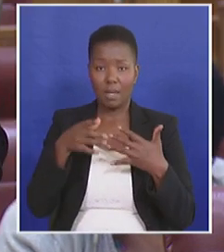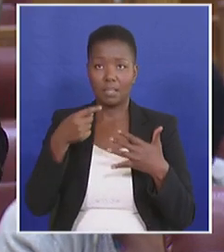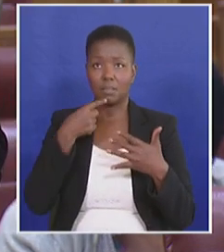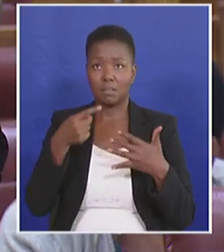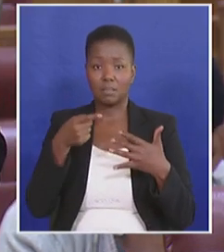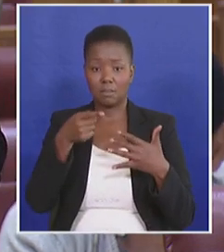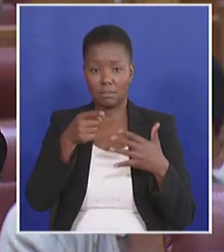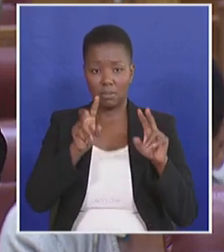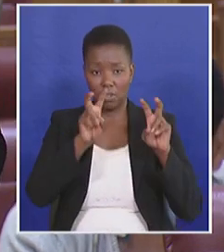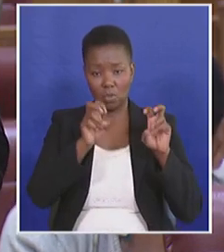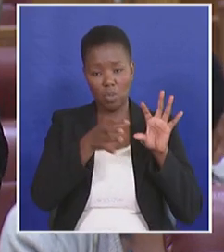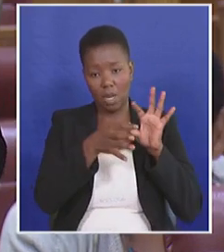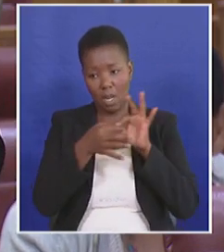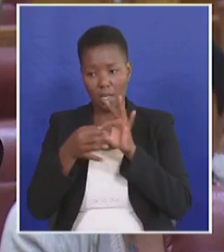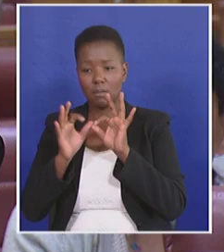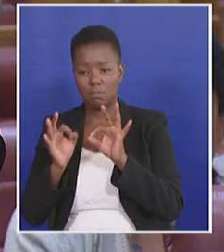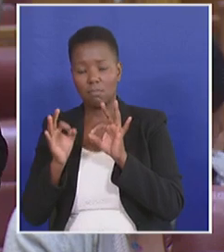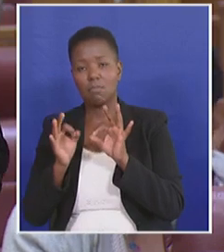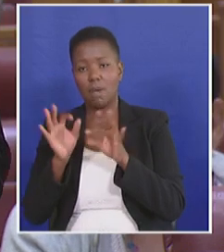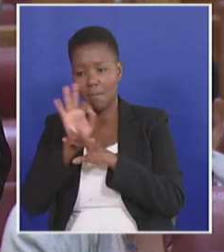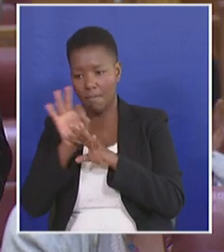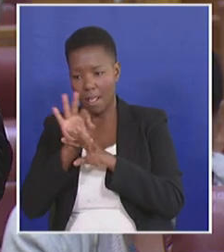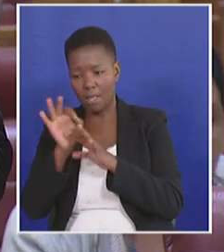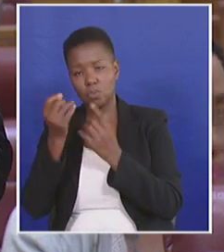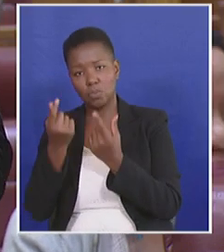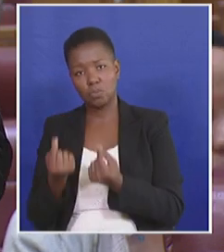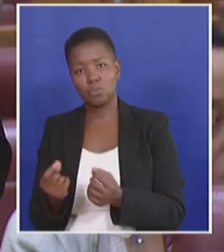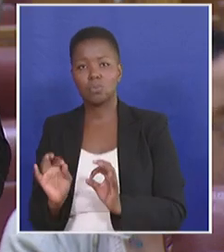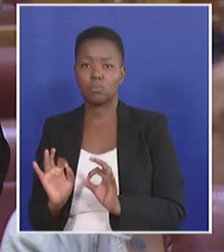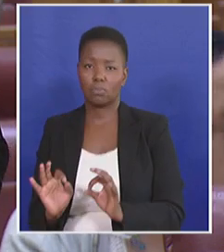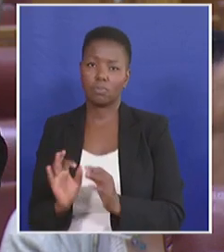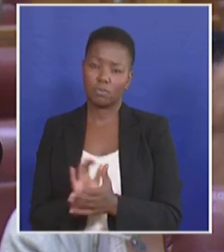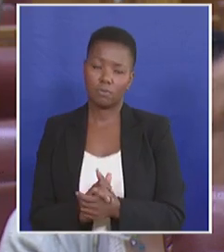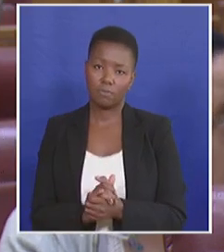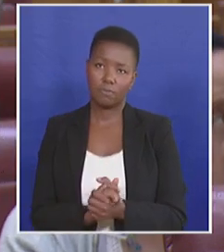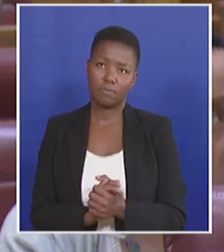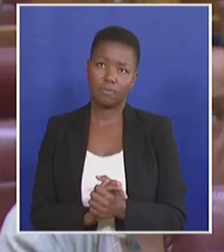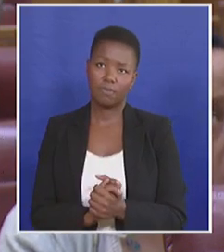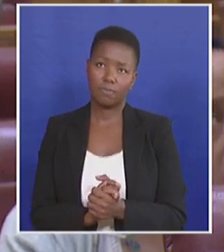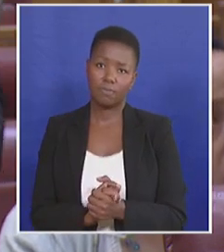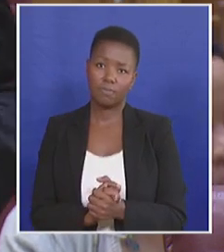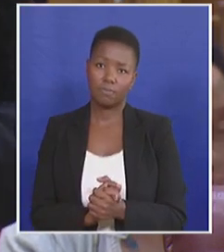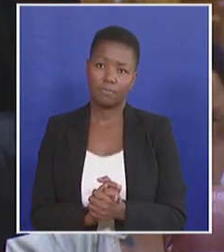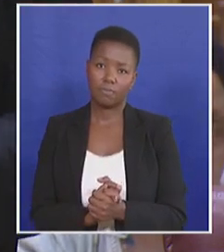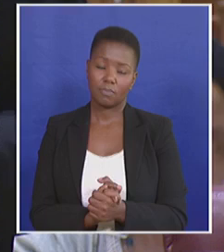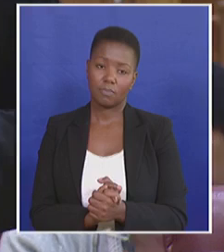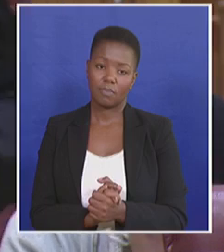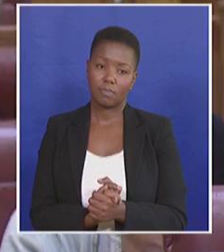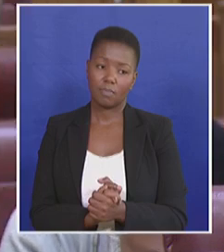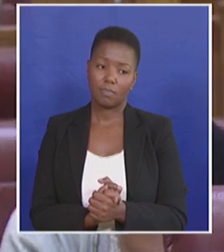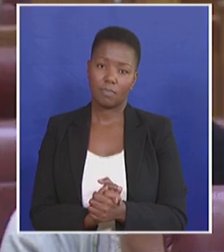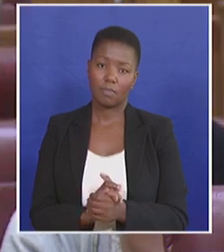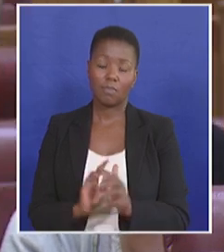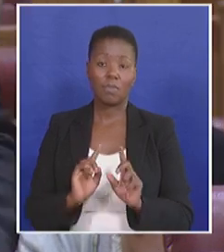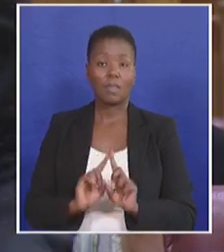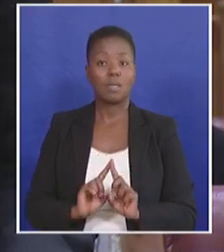thereto is also properly sort of, in a way, sort of attended to, and so it goes. The fact, though, remains